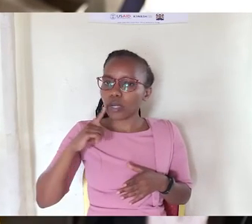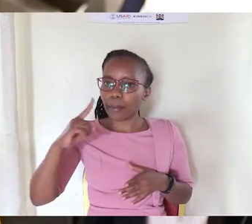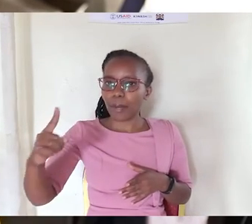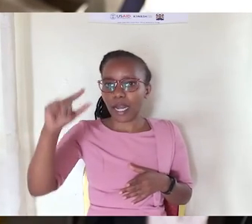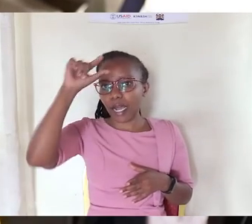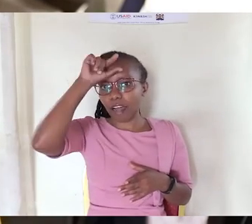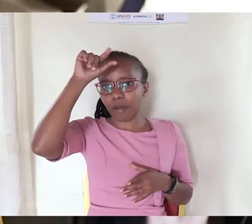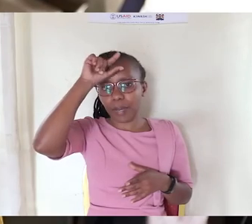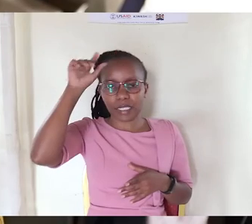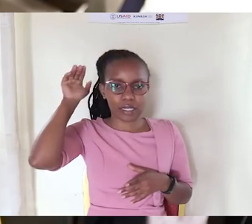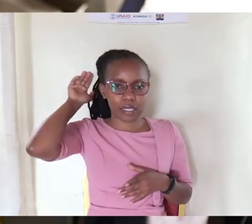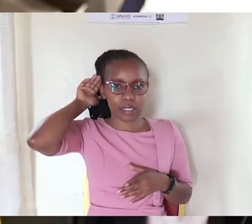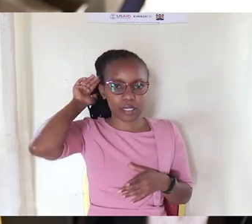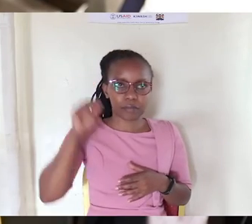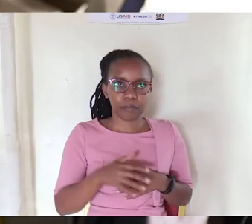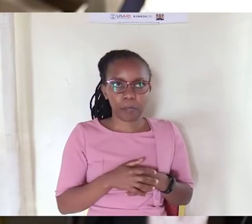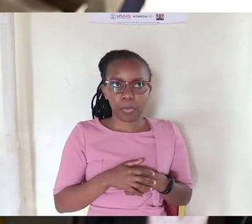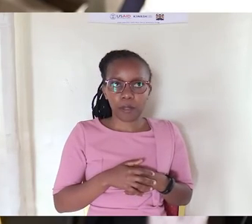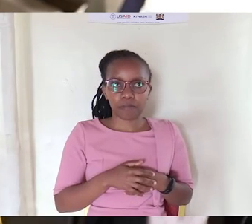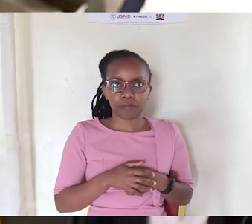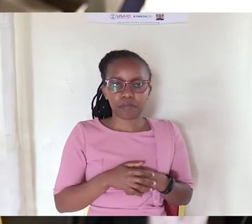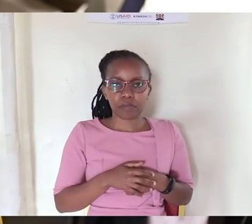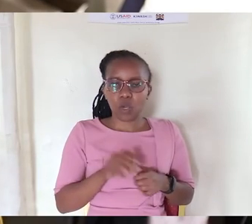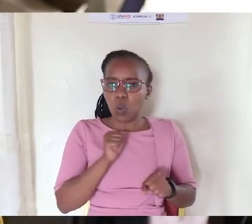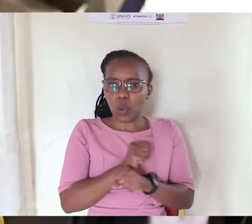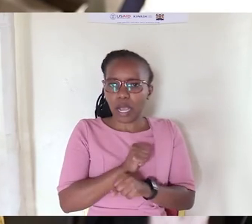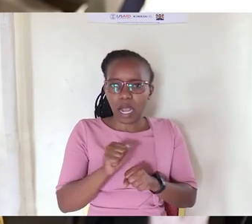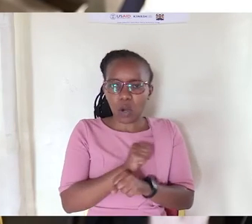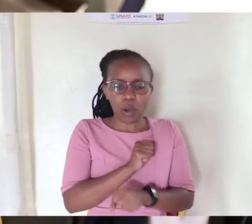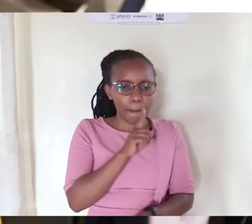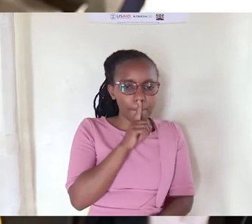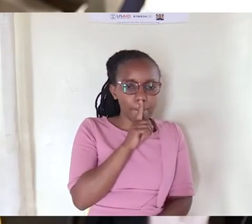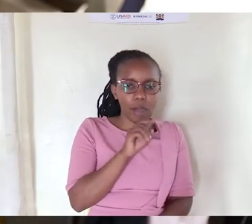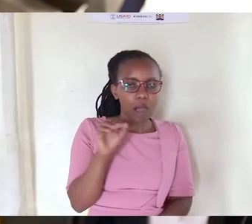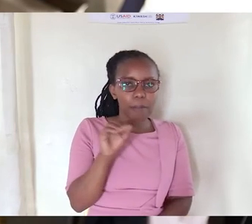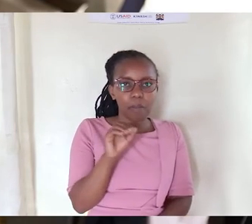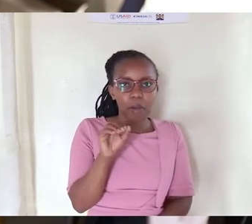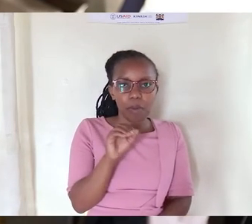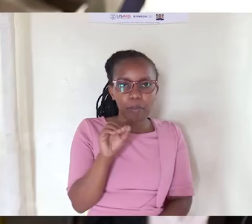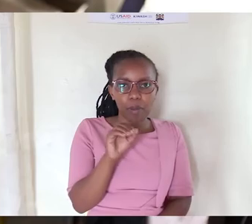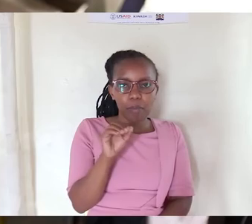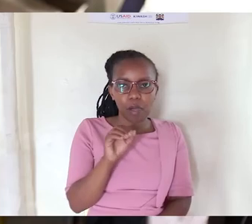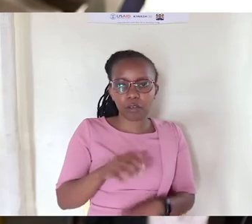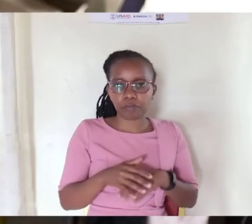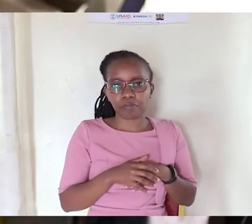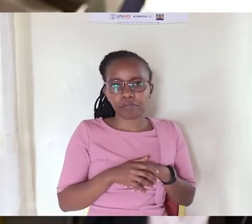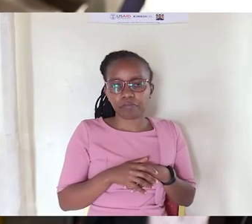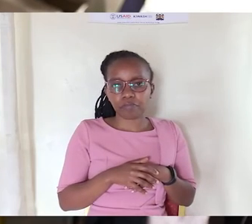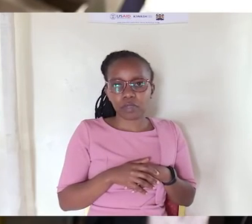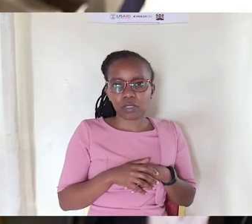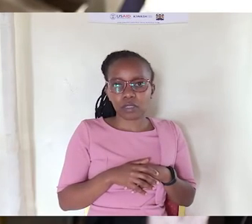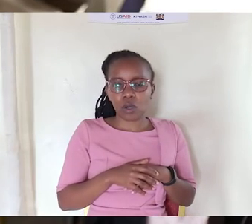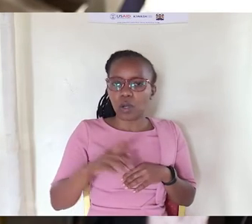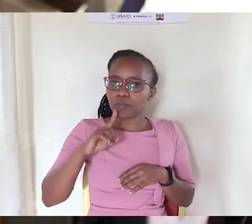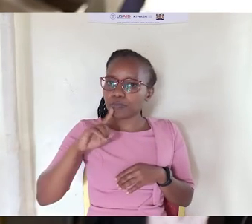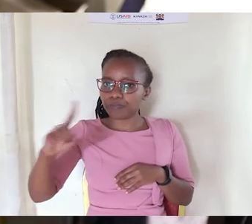government gets to listen. We can't be whispering anymore. We cannot be talking in low tones anymore.